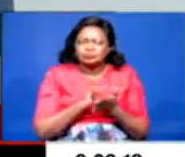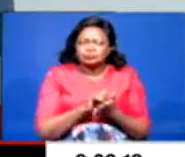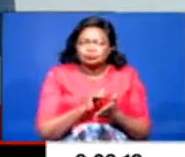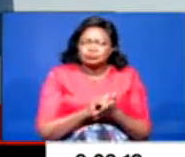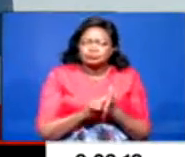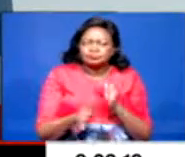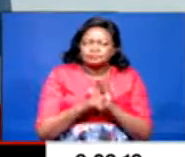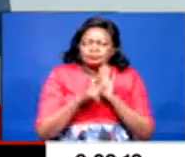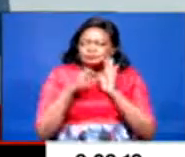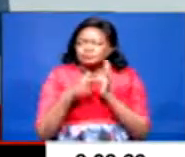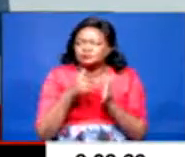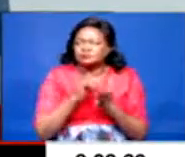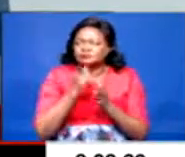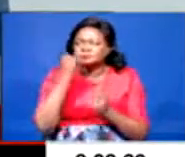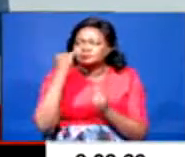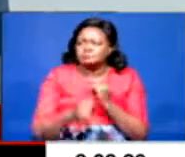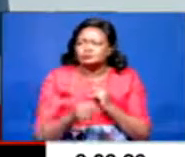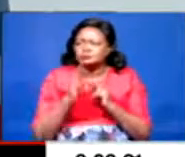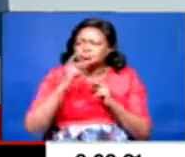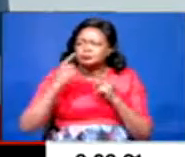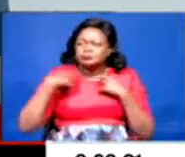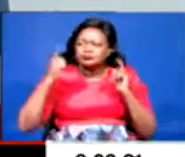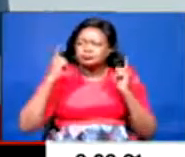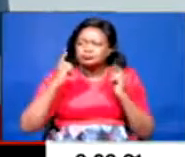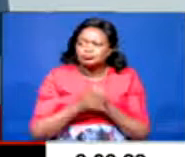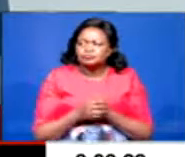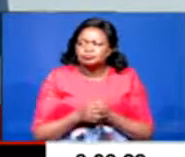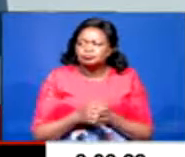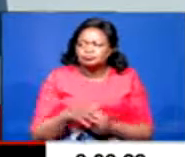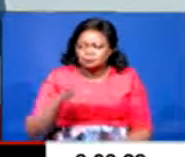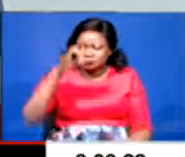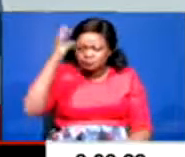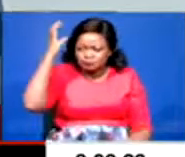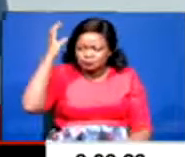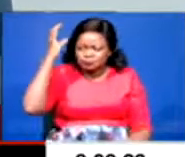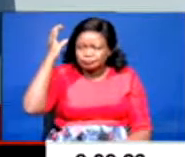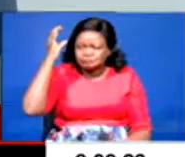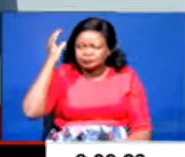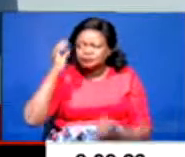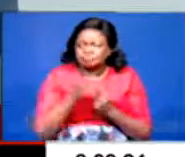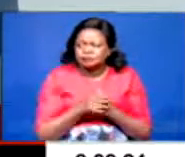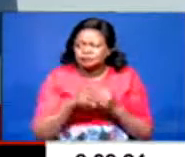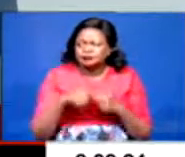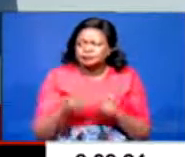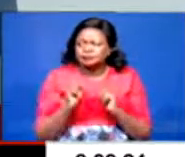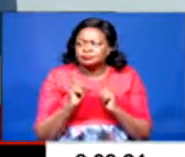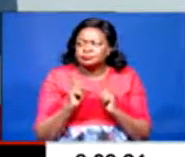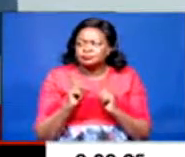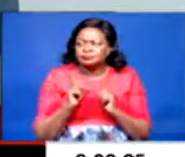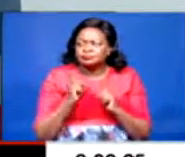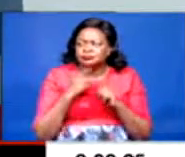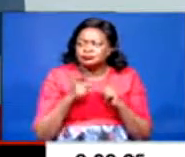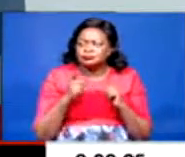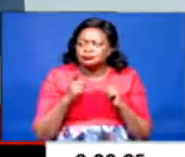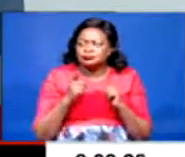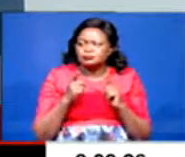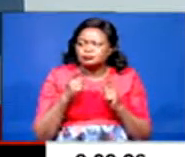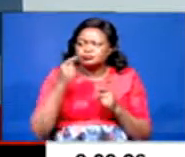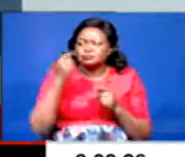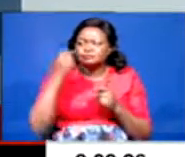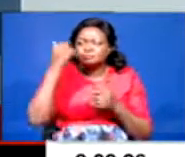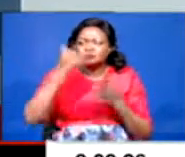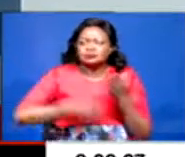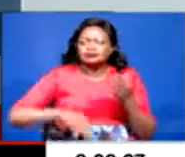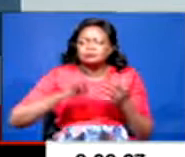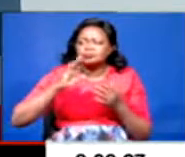stipulates that the final results will be announced by the national, by the Chebukati, Chebukati himself. Yes. But Form 34A at the